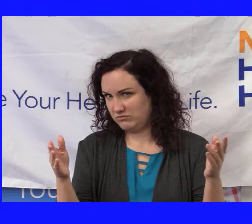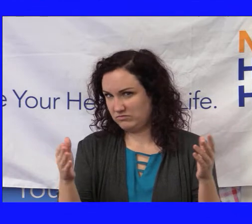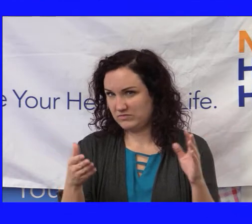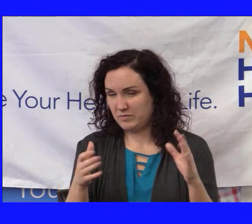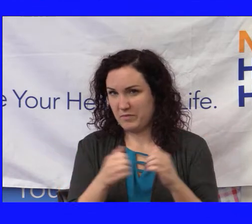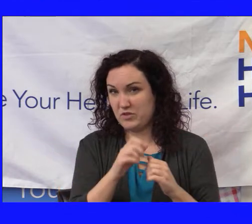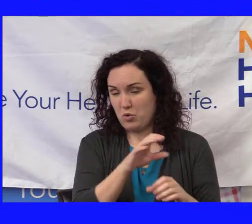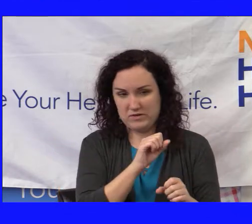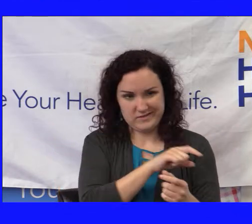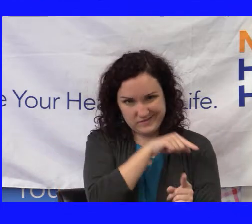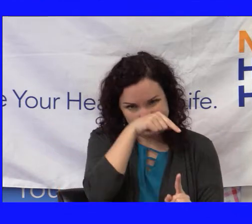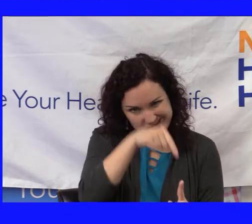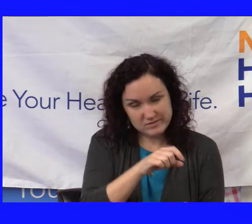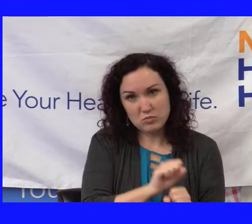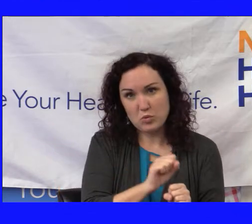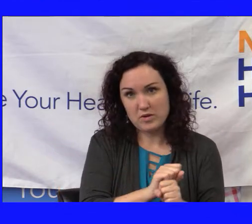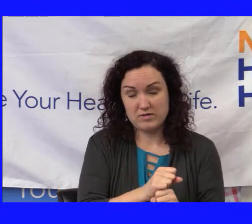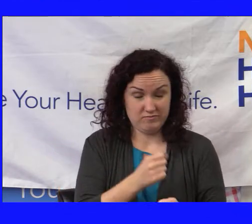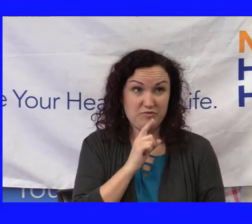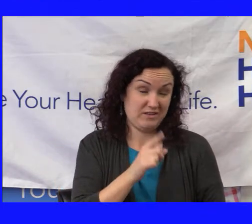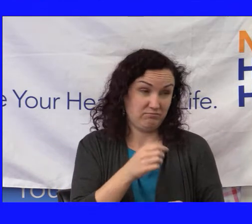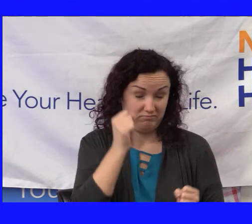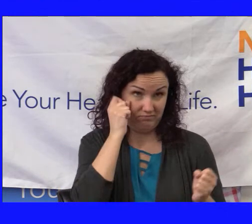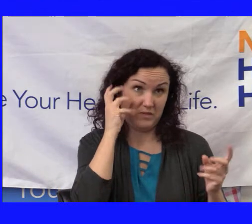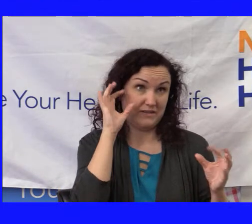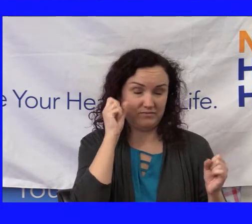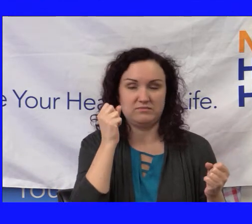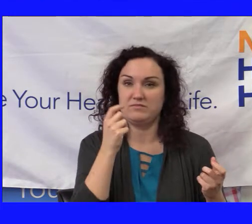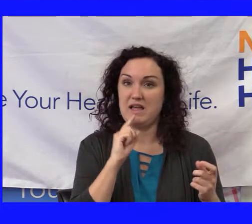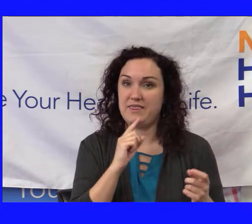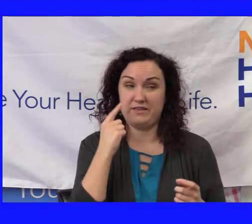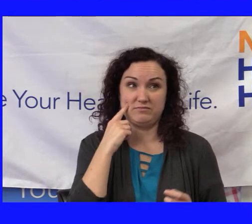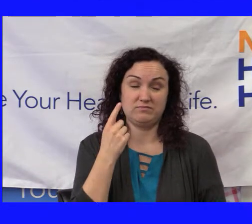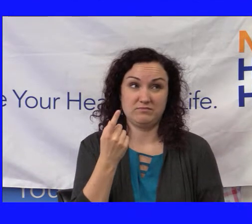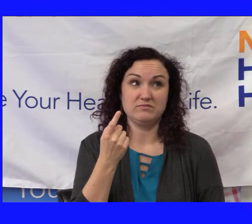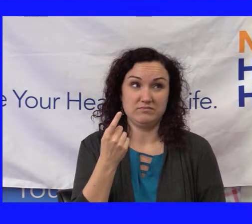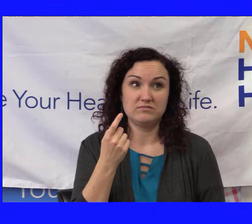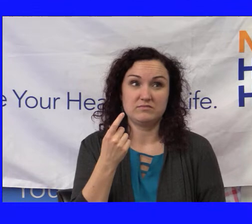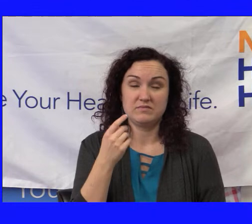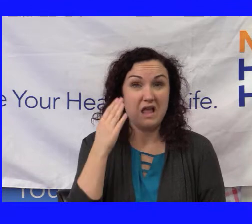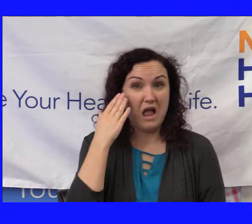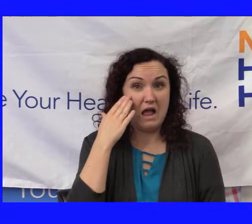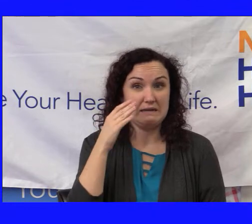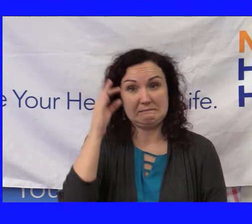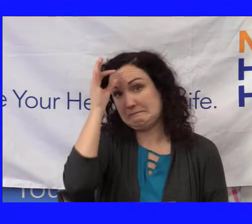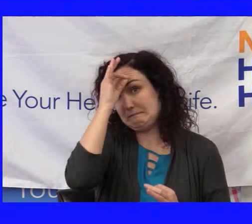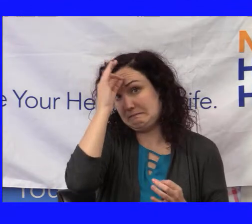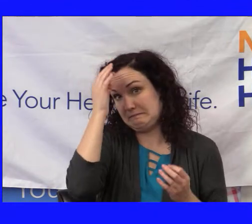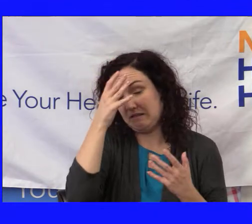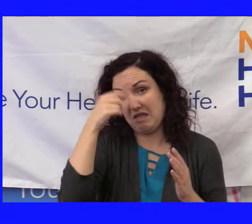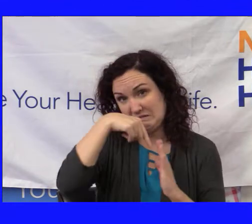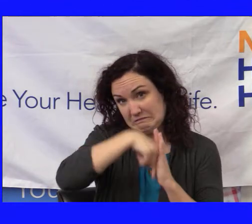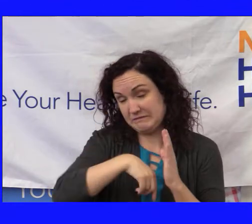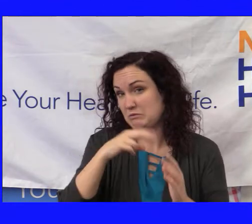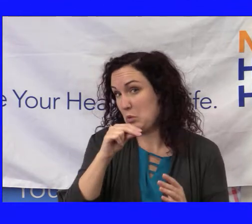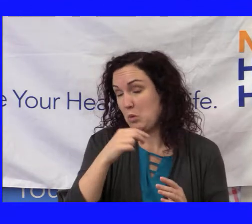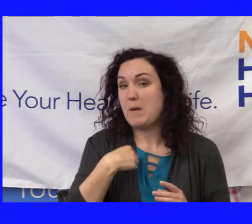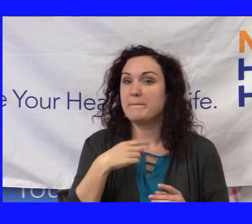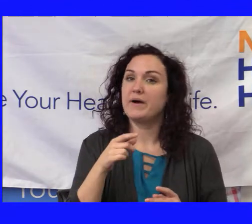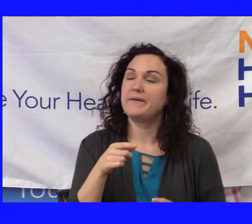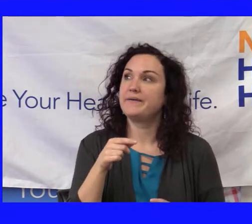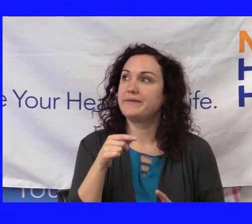doing, which frankly I find amazing. Like, I think this is really, I don't know a lot about it, but you know, this is